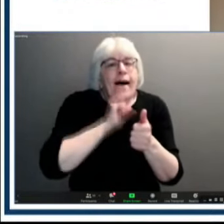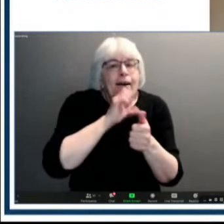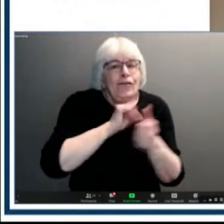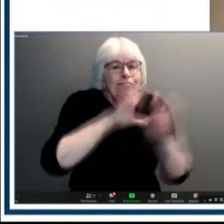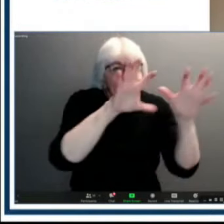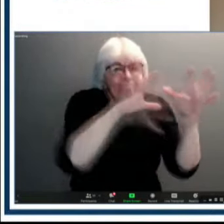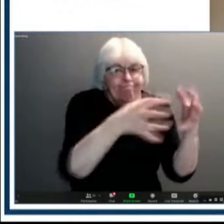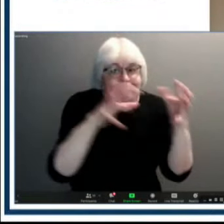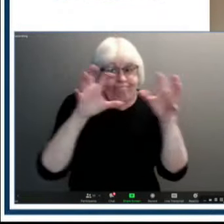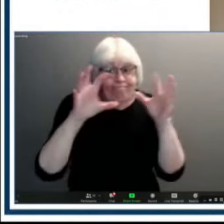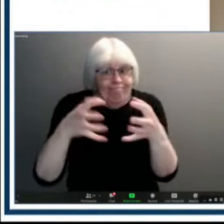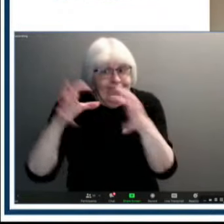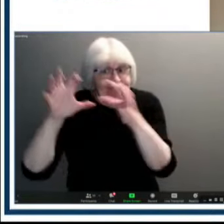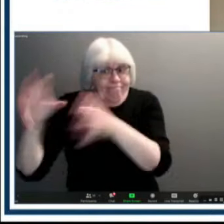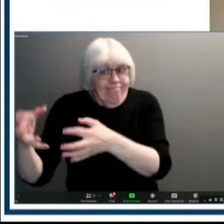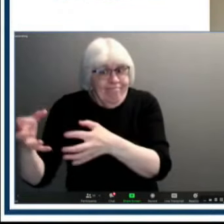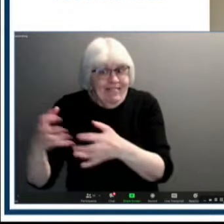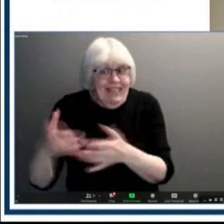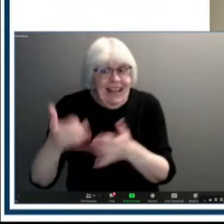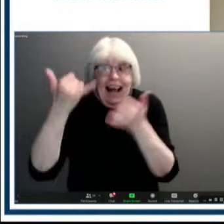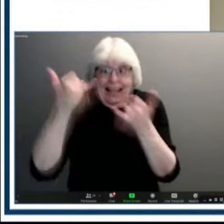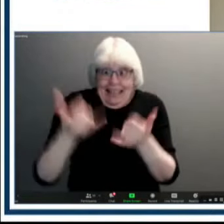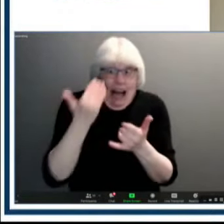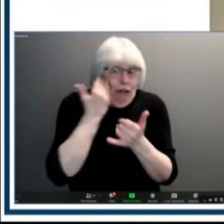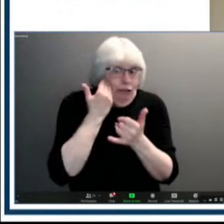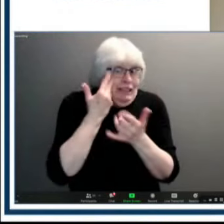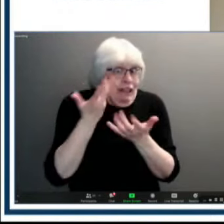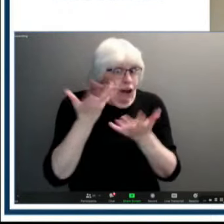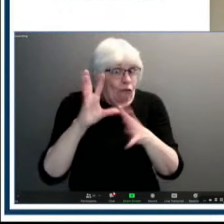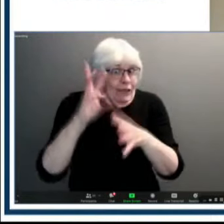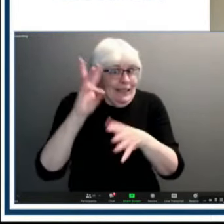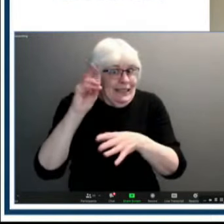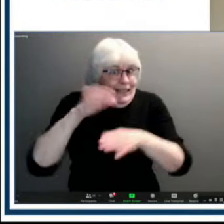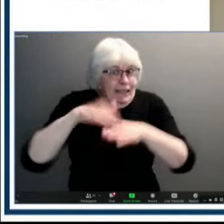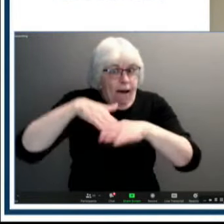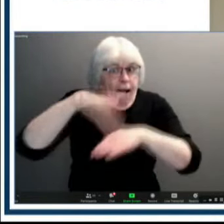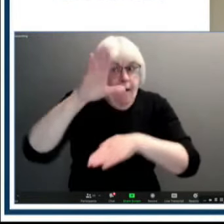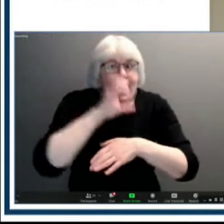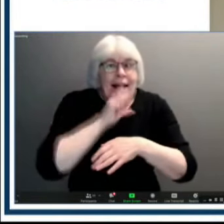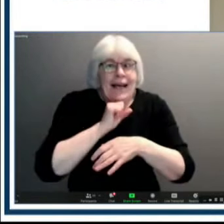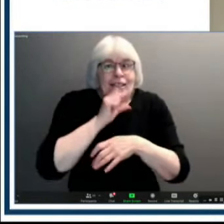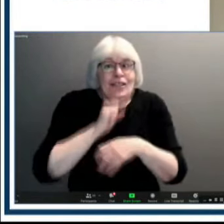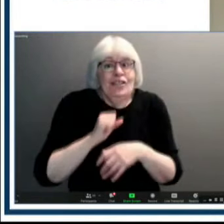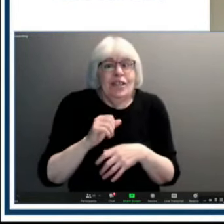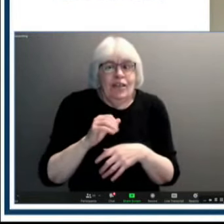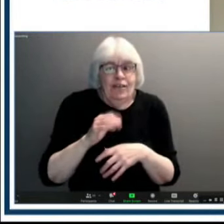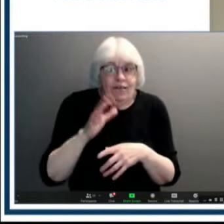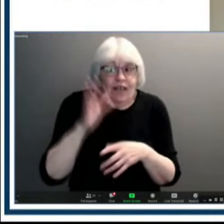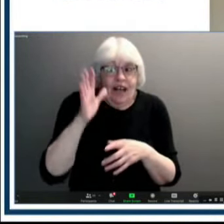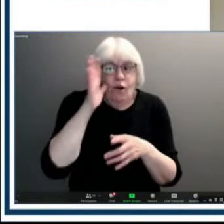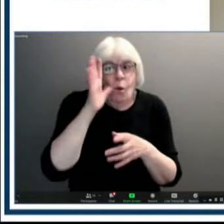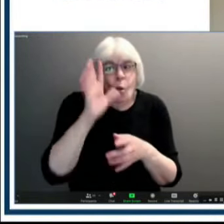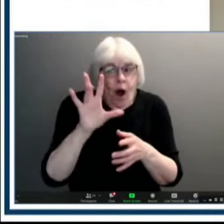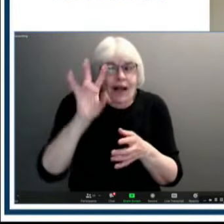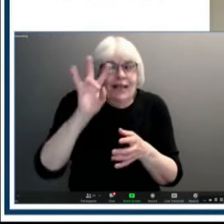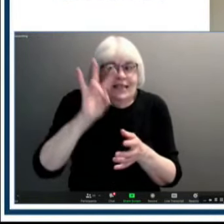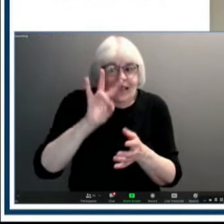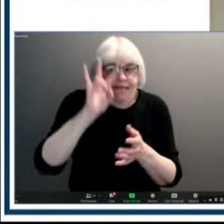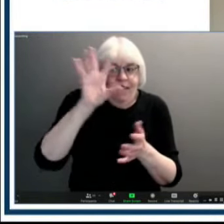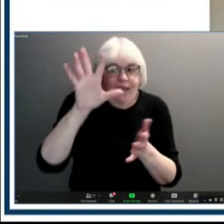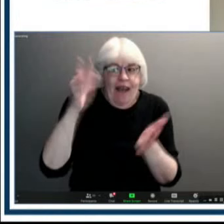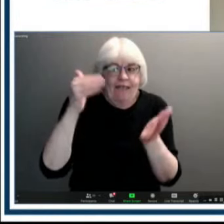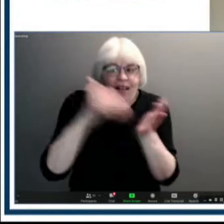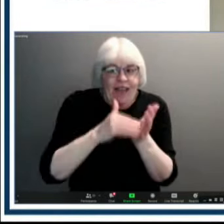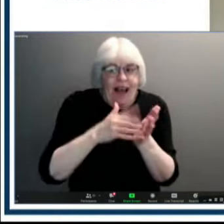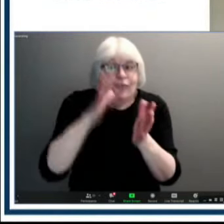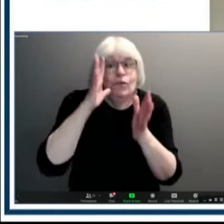few weeks. And later this week, 75,000 appointments will open for early January. Also in